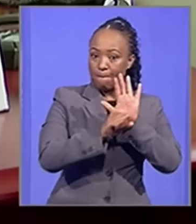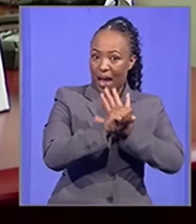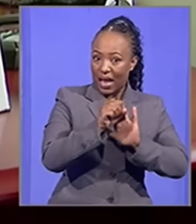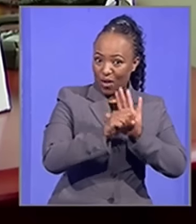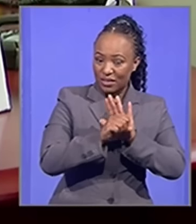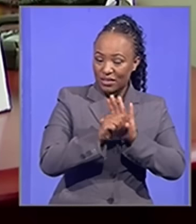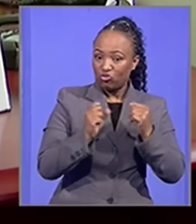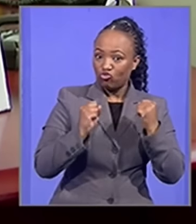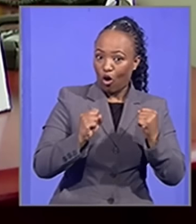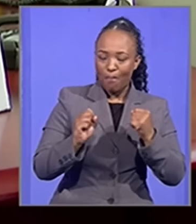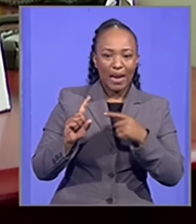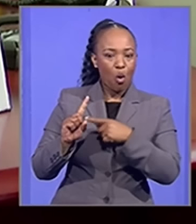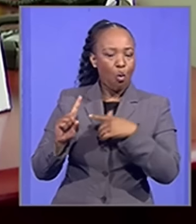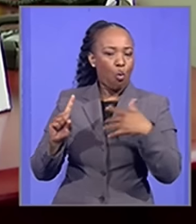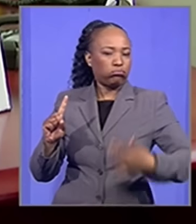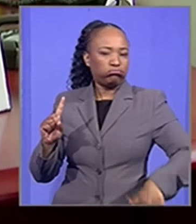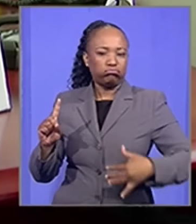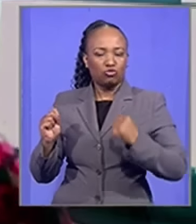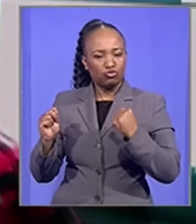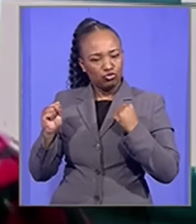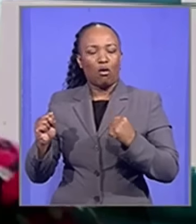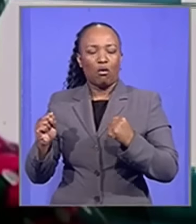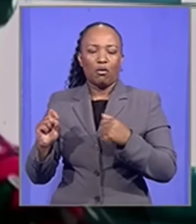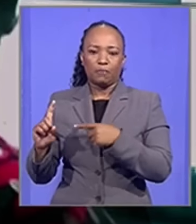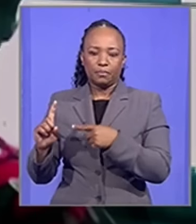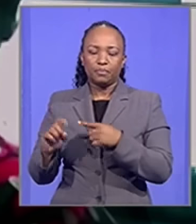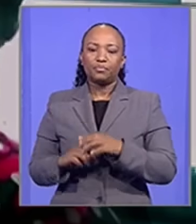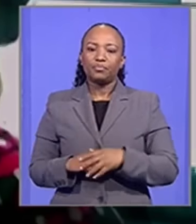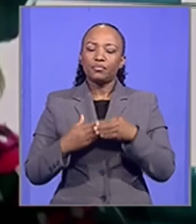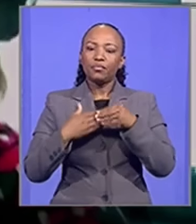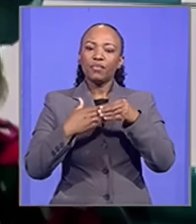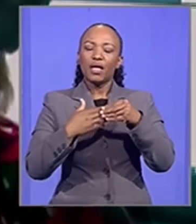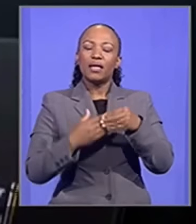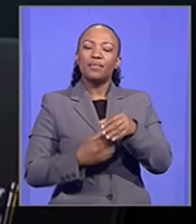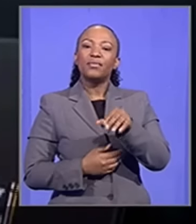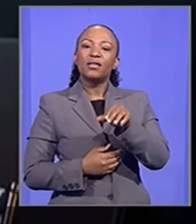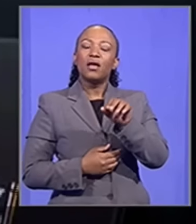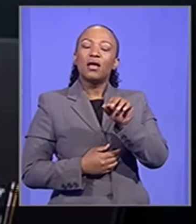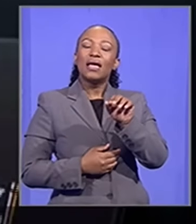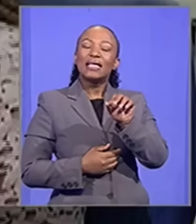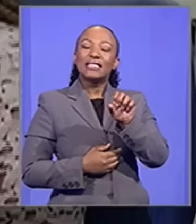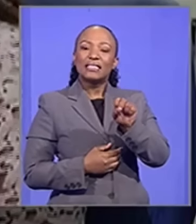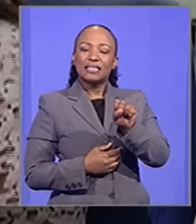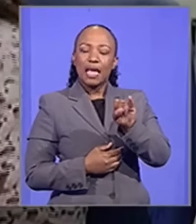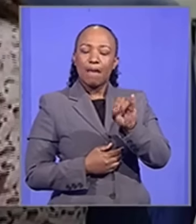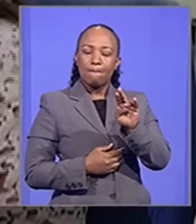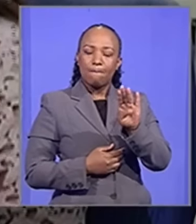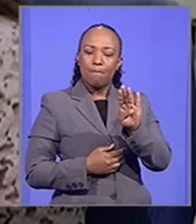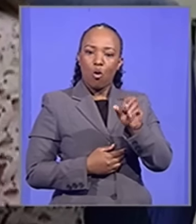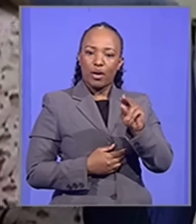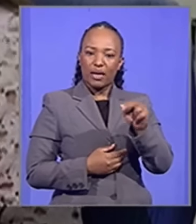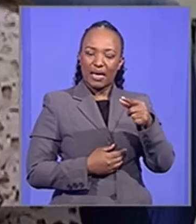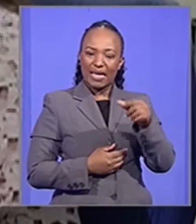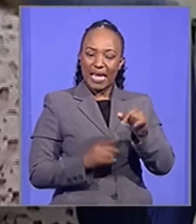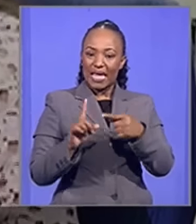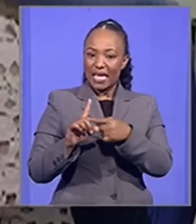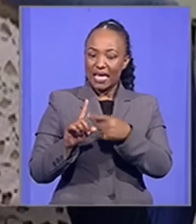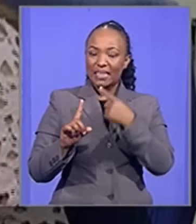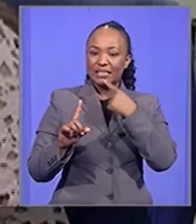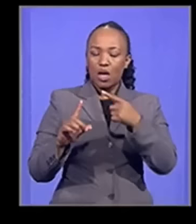Zanele. Moetapele wa kgwebo Ukhozi FM Sibongi Ngcobo o behile la hae ka le renga. Zanele ene